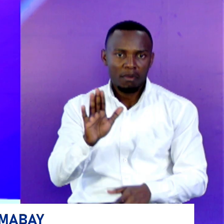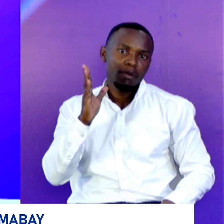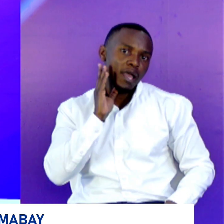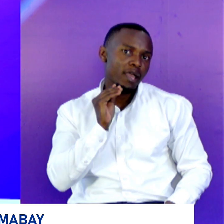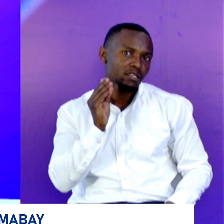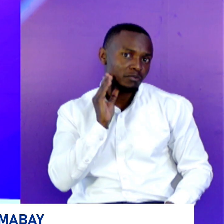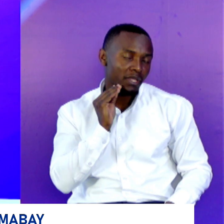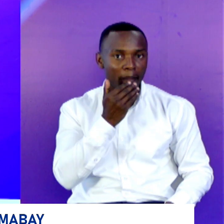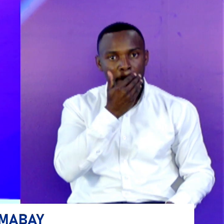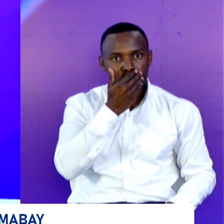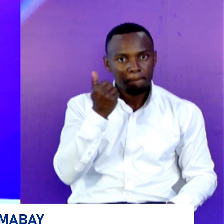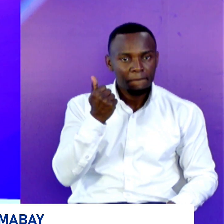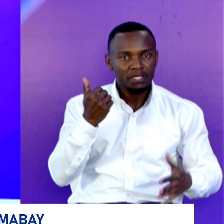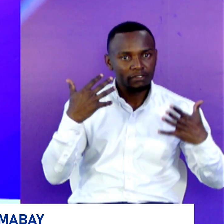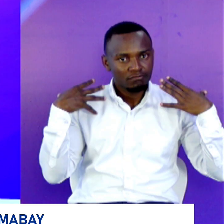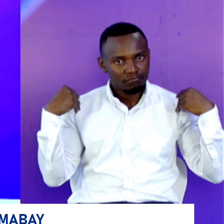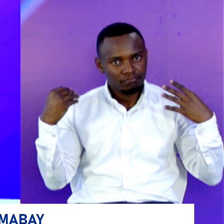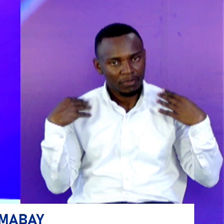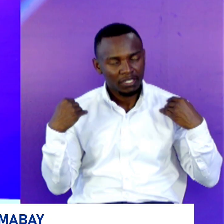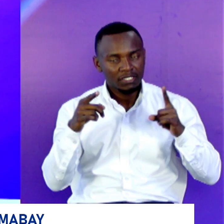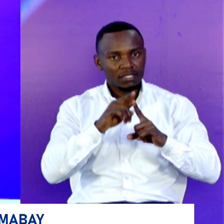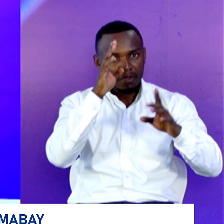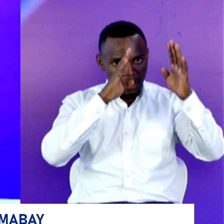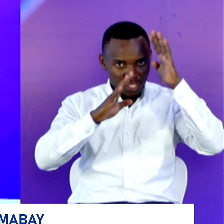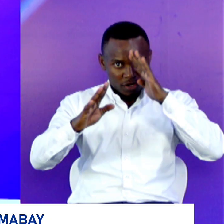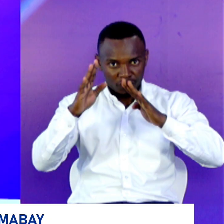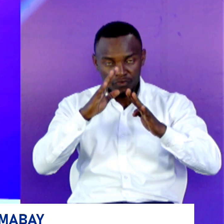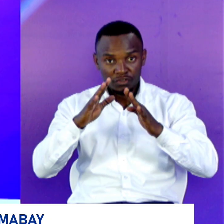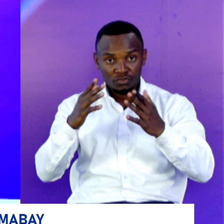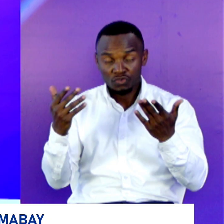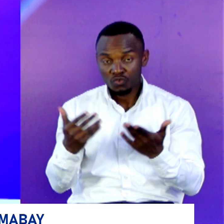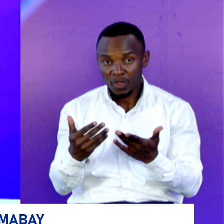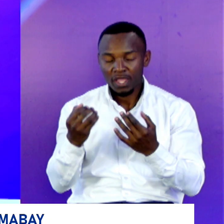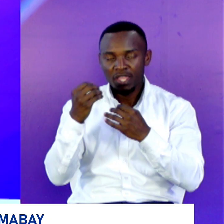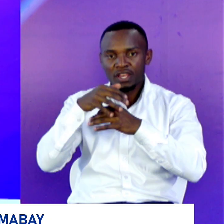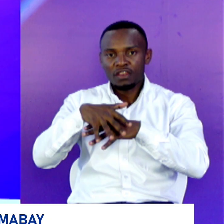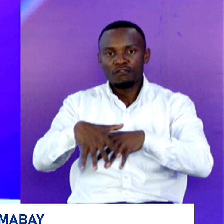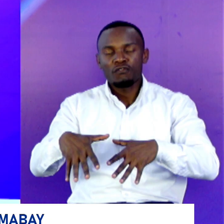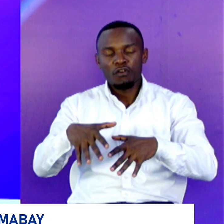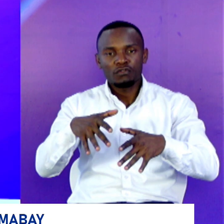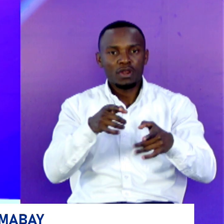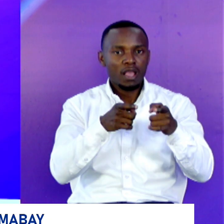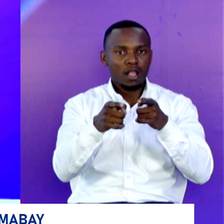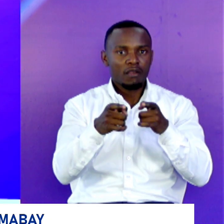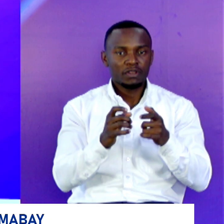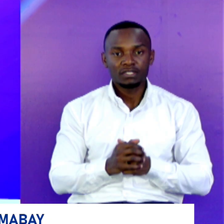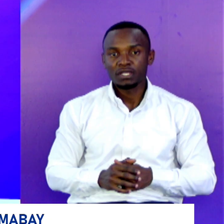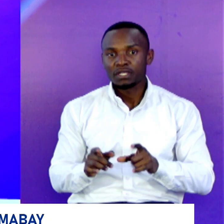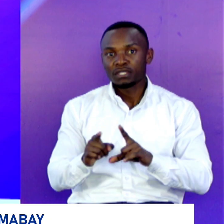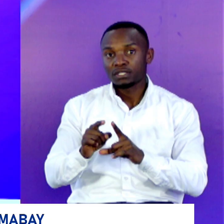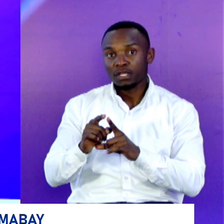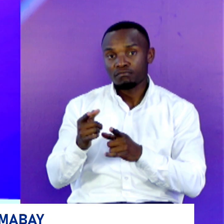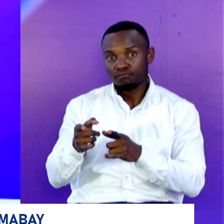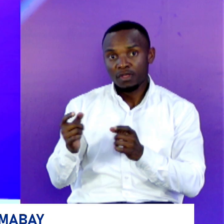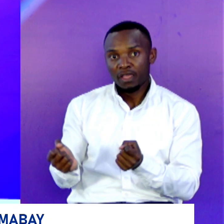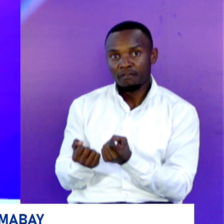best practices, and innovations in devolved governance. The event, held in Homa Bay National